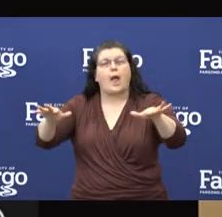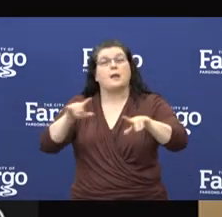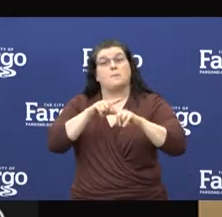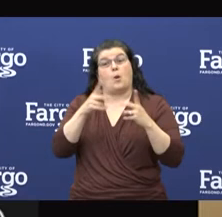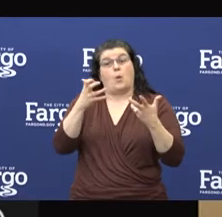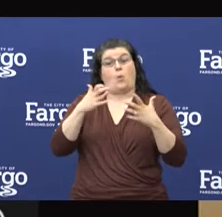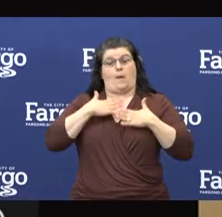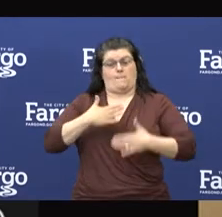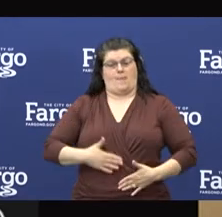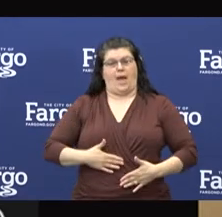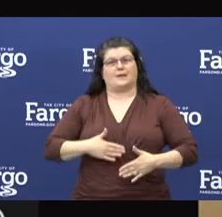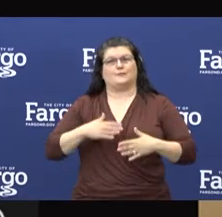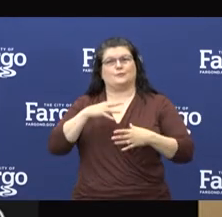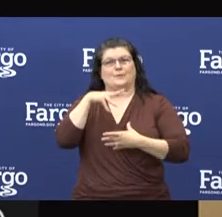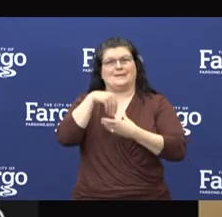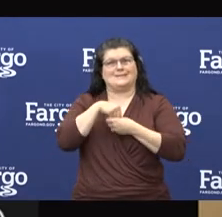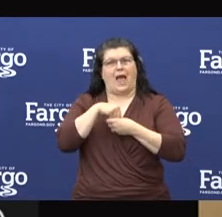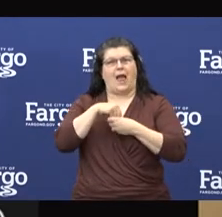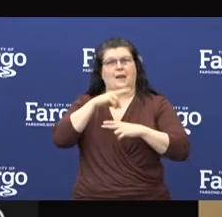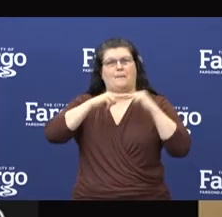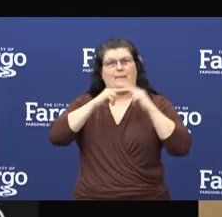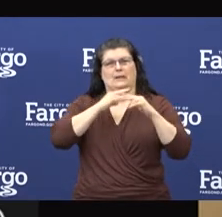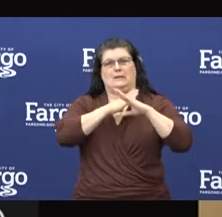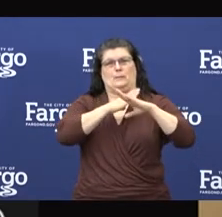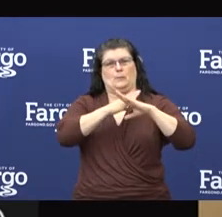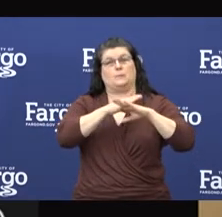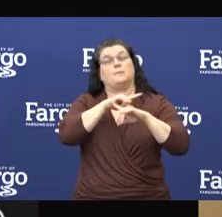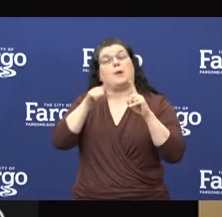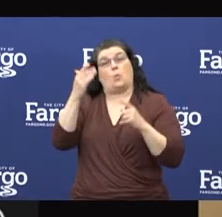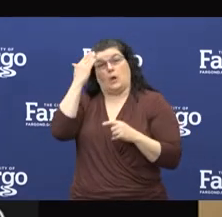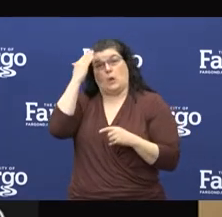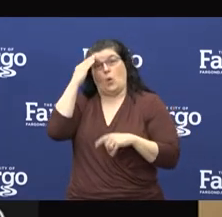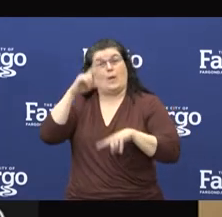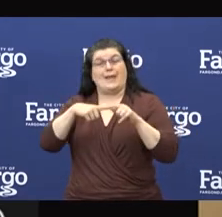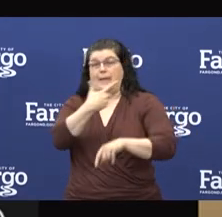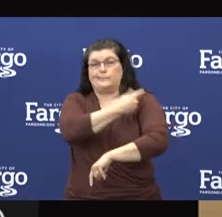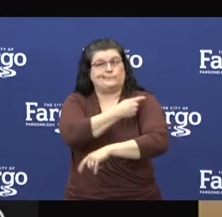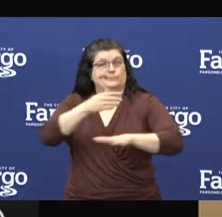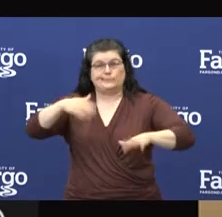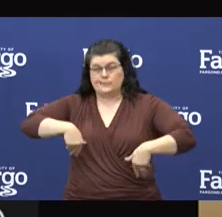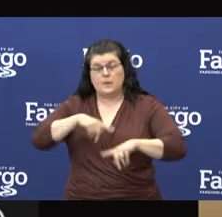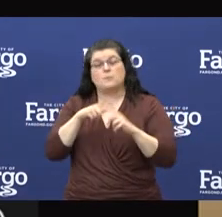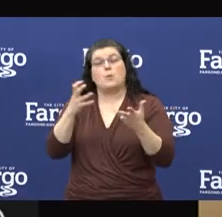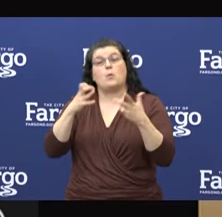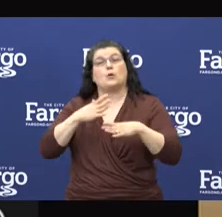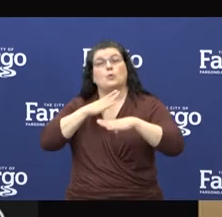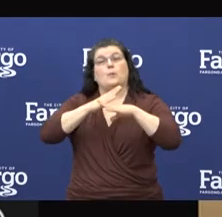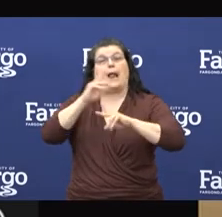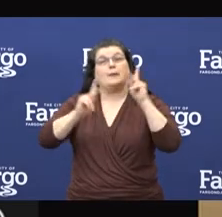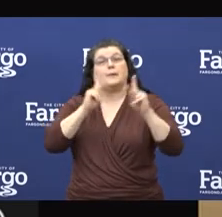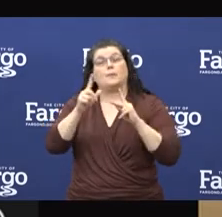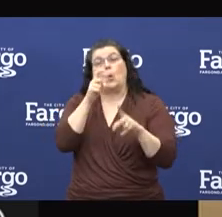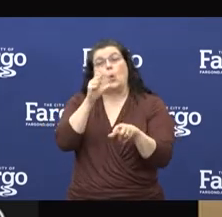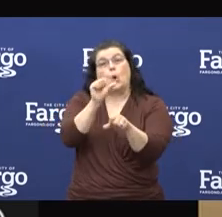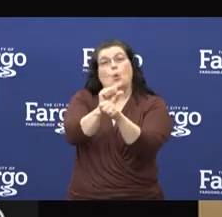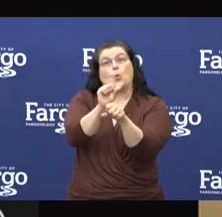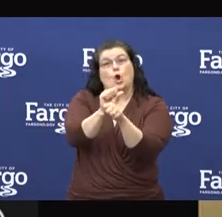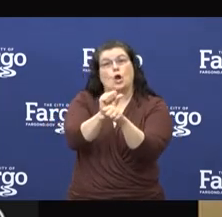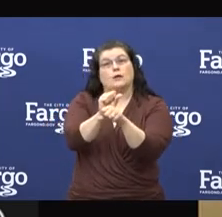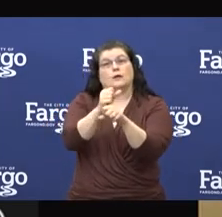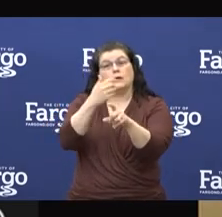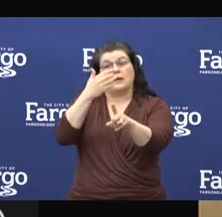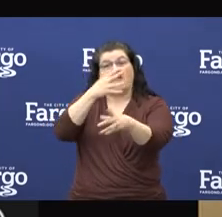that elimination is impossible at this time. Protect those working on the front lines by increasing that personal protective